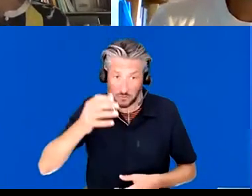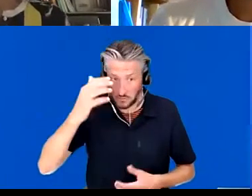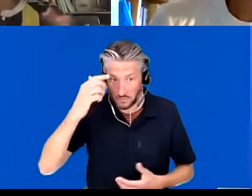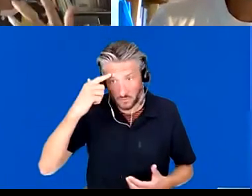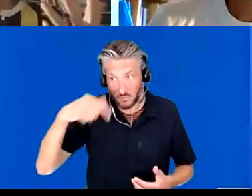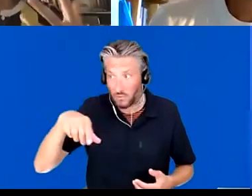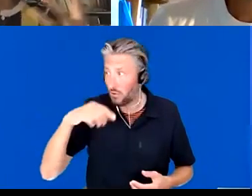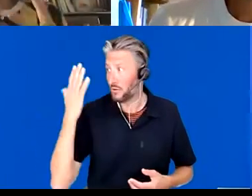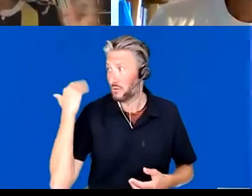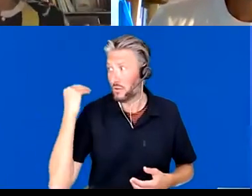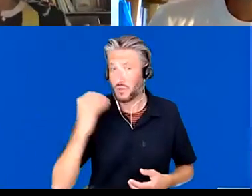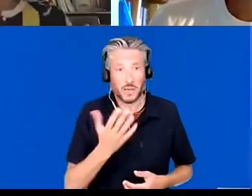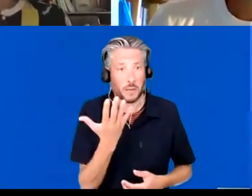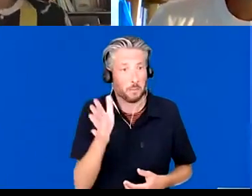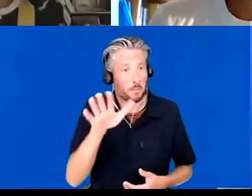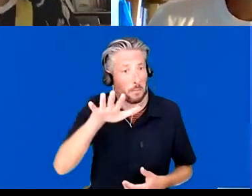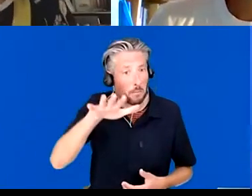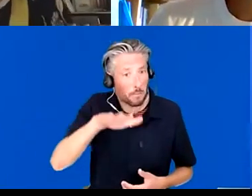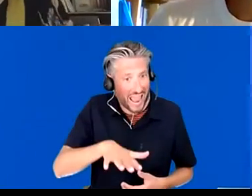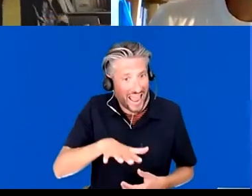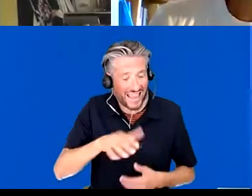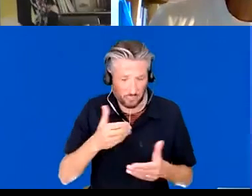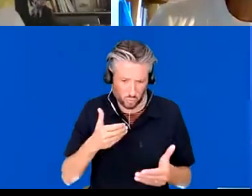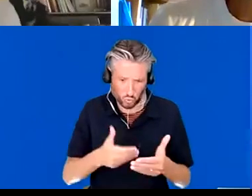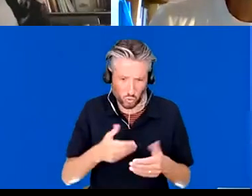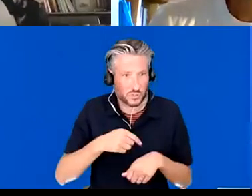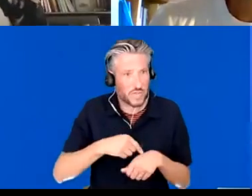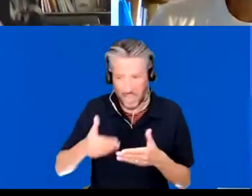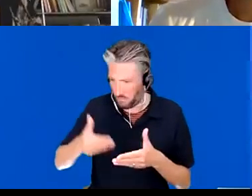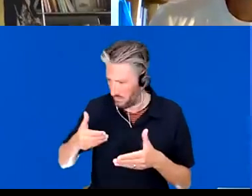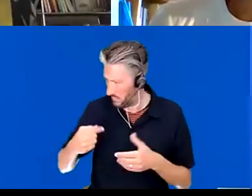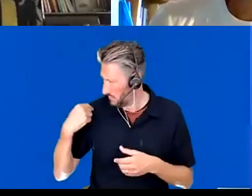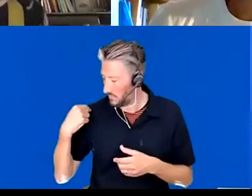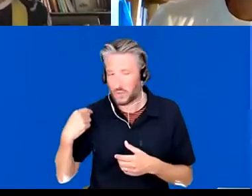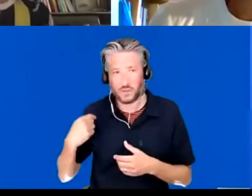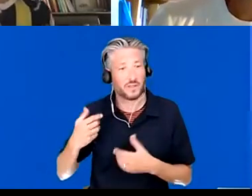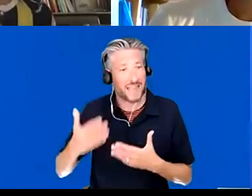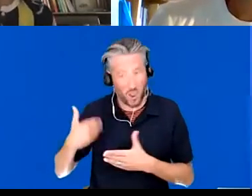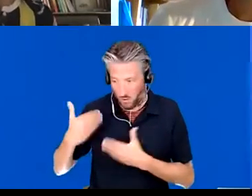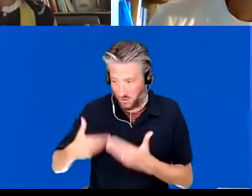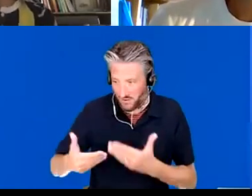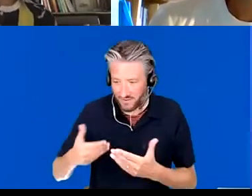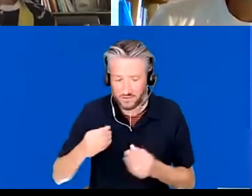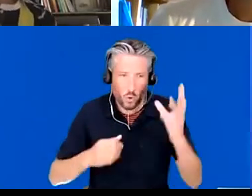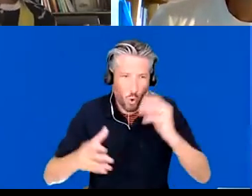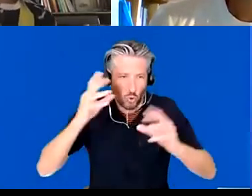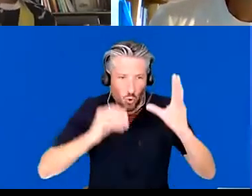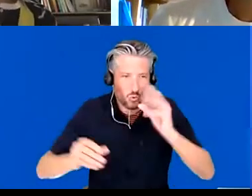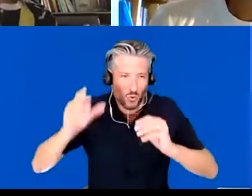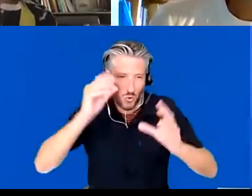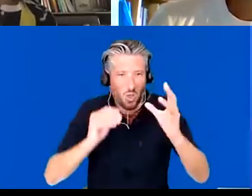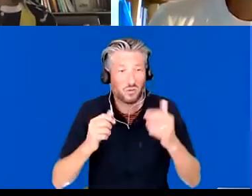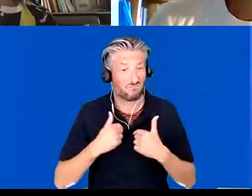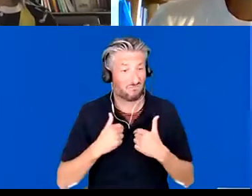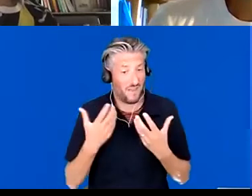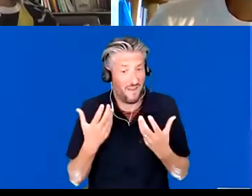So I think whoever is going to organize a conference online can use this now, this experience.